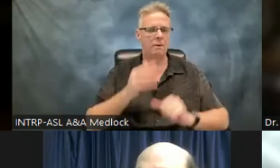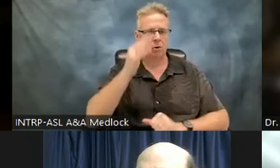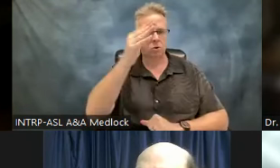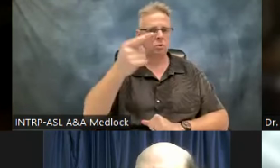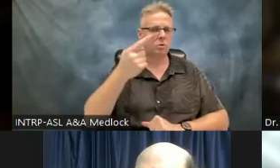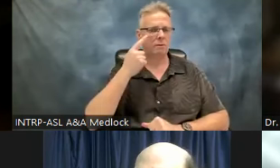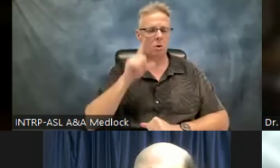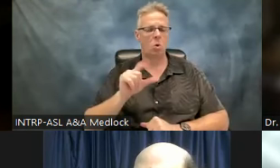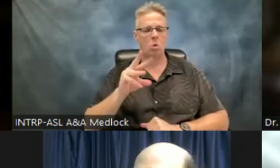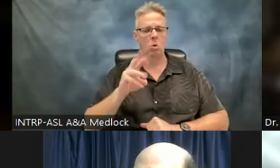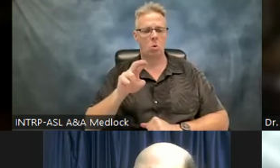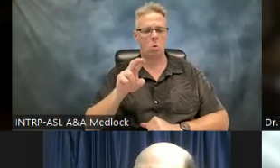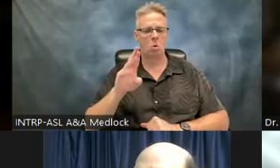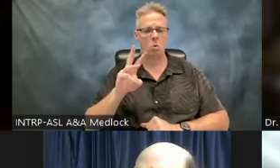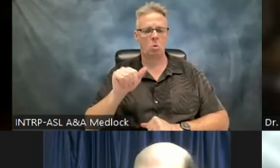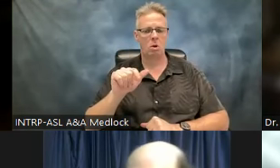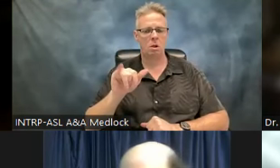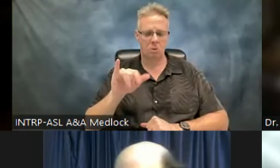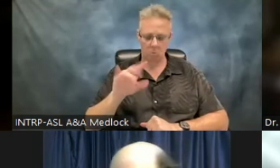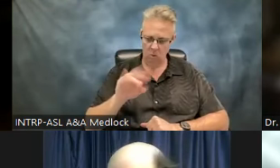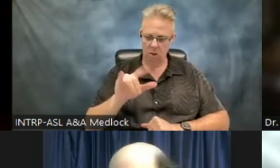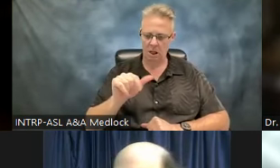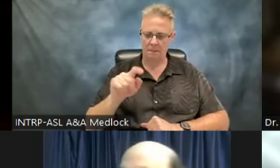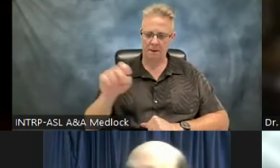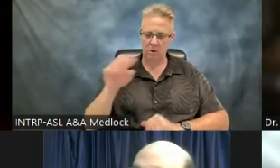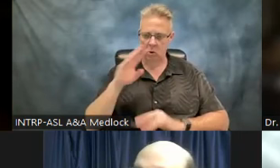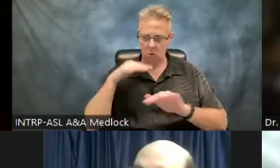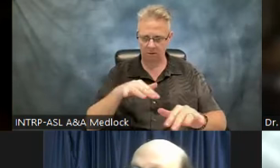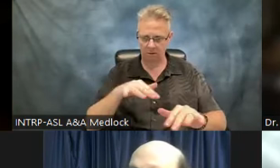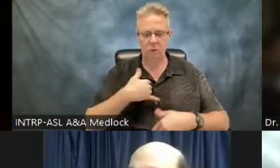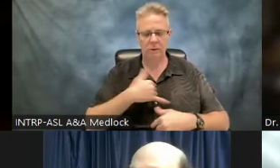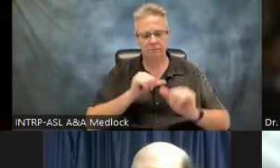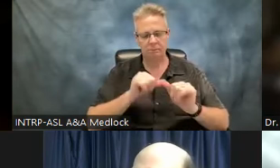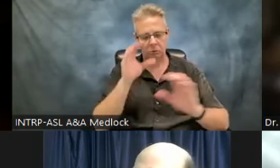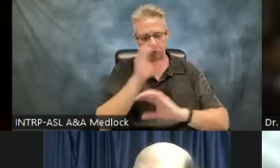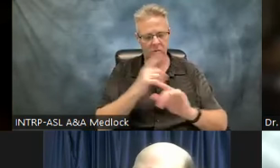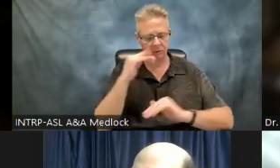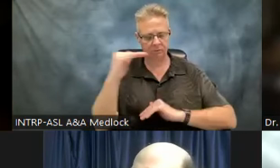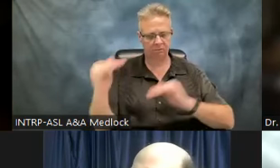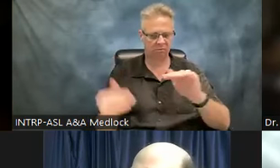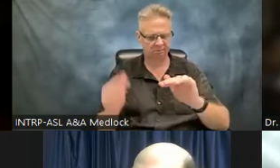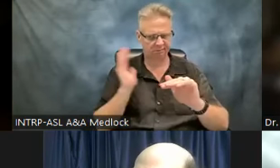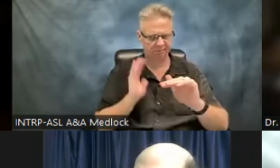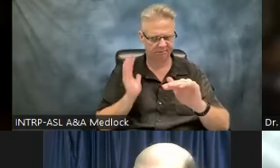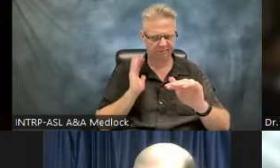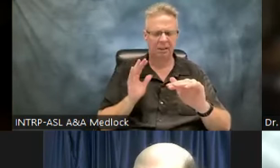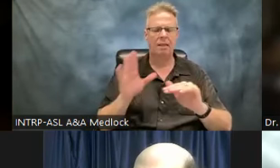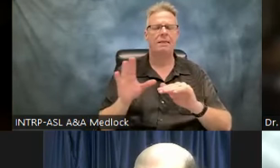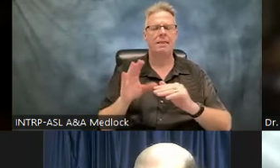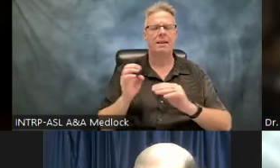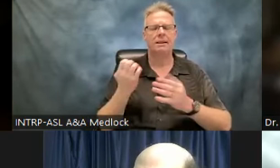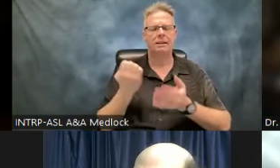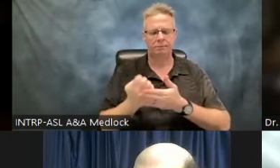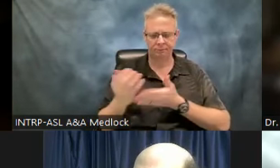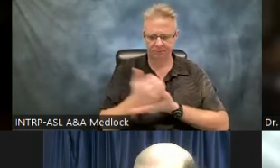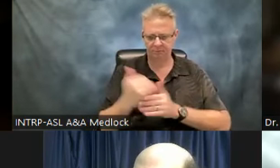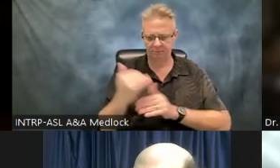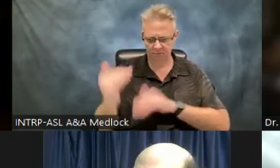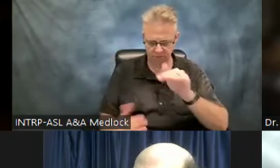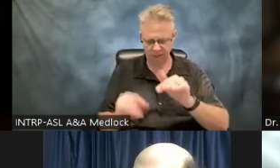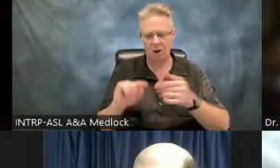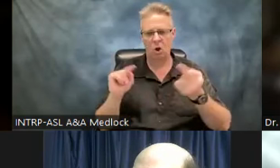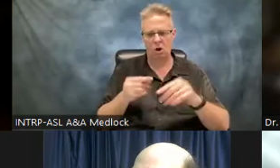Willamette River. We commit to seeking solutions that acknowledge the inequities of past socioeconomic policies and the harm